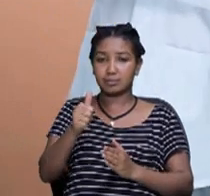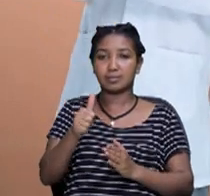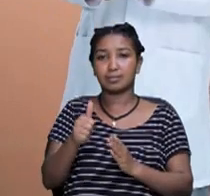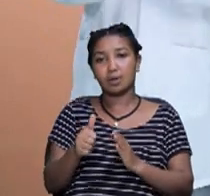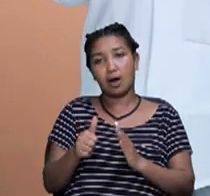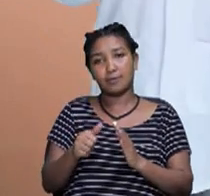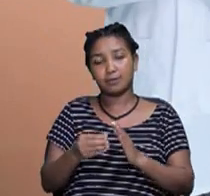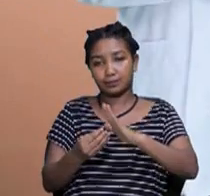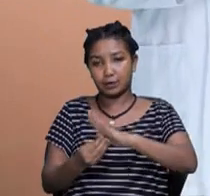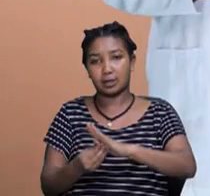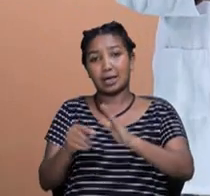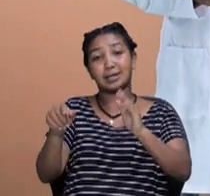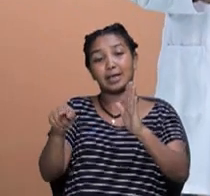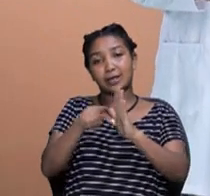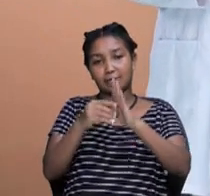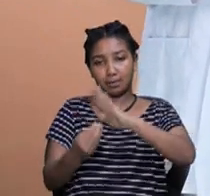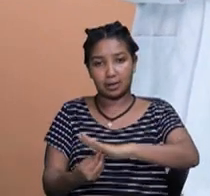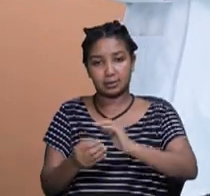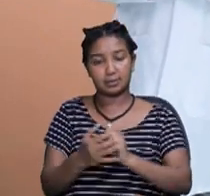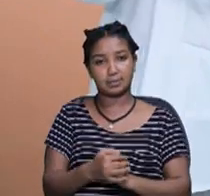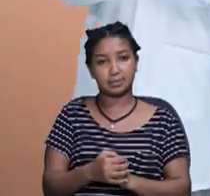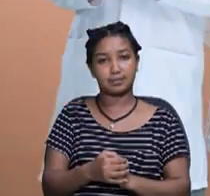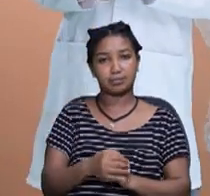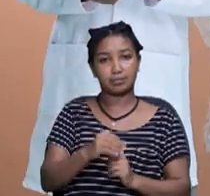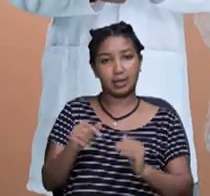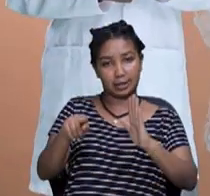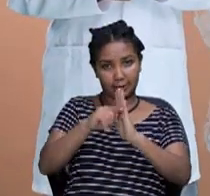and low secretion have also a negative impact.